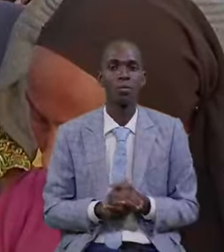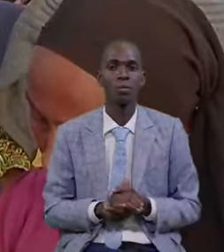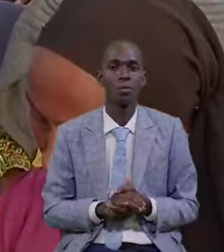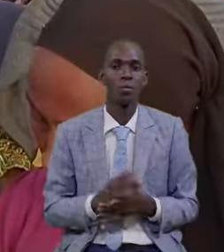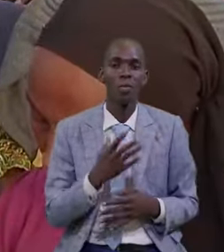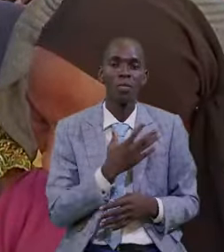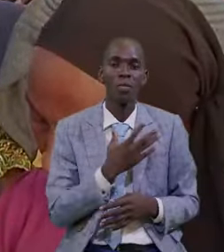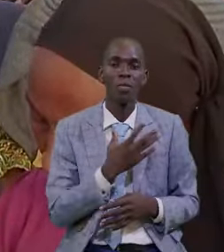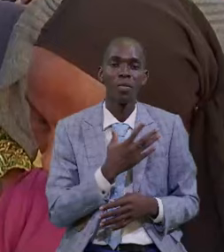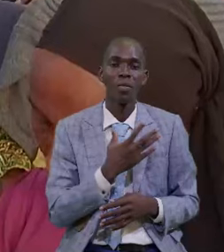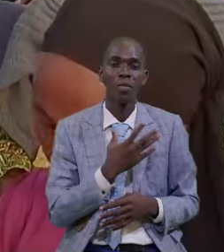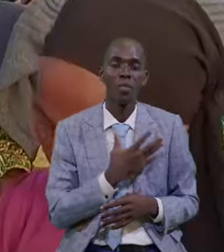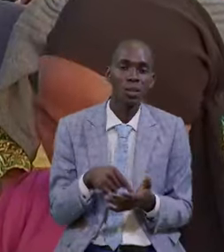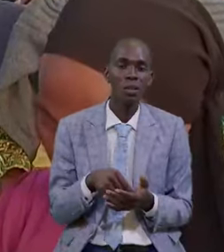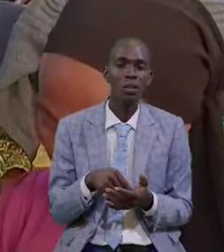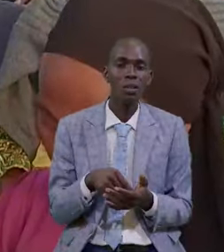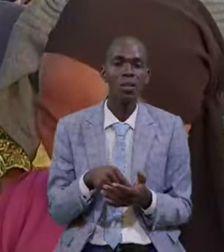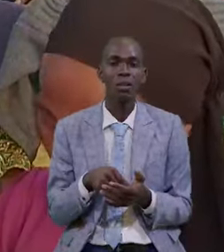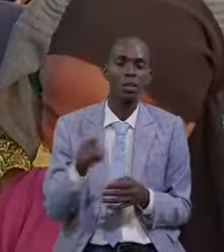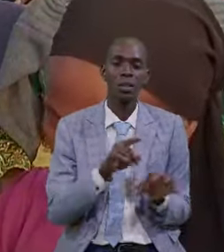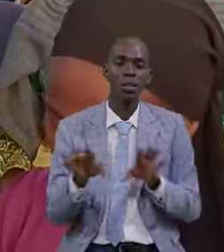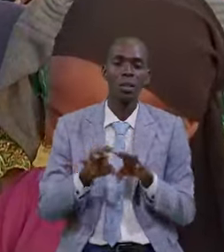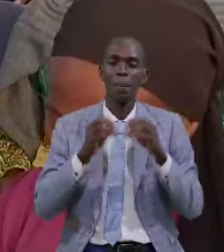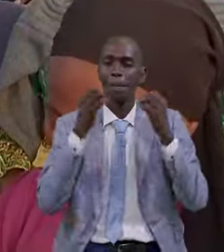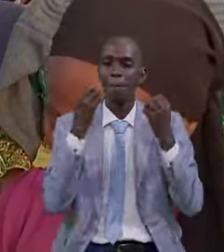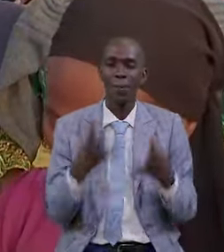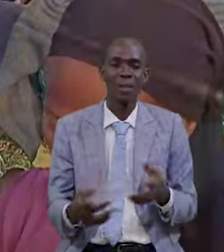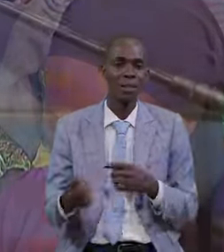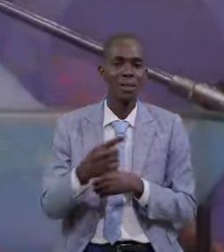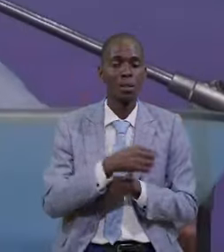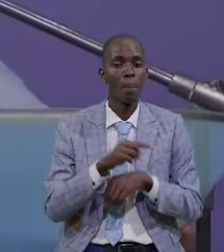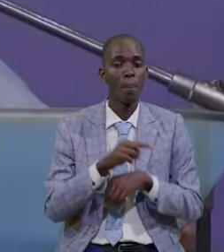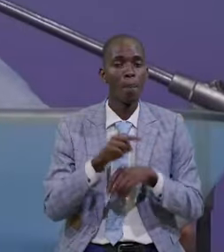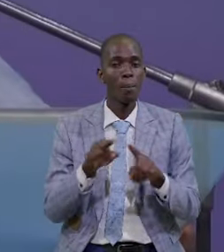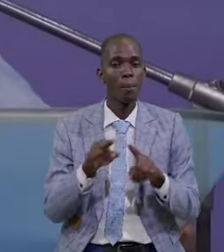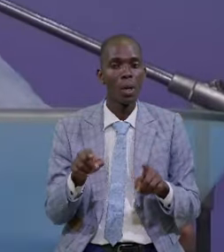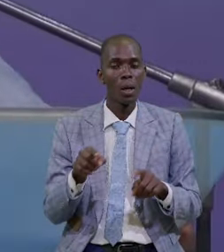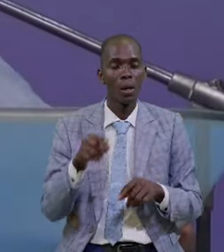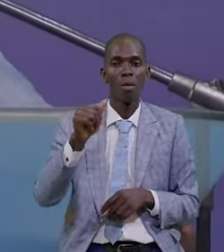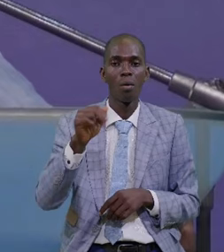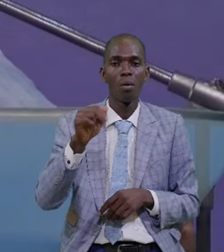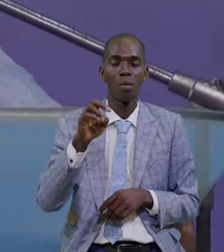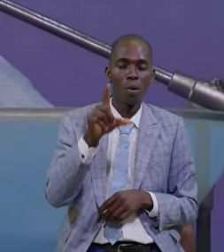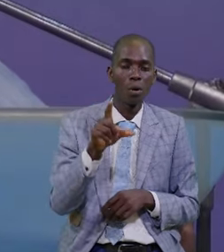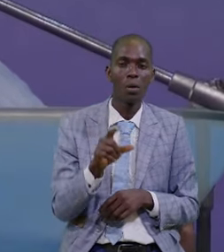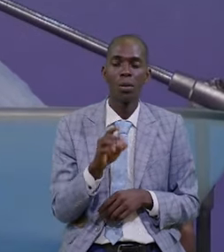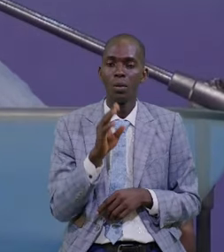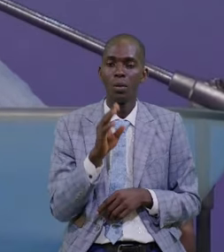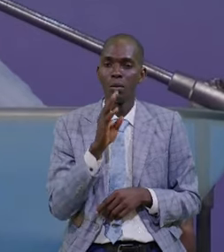this she did many days, but Paul being